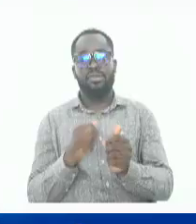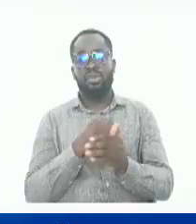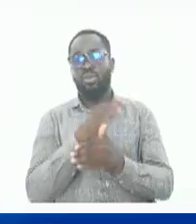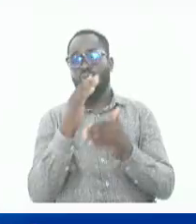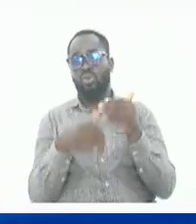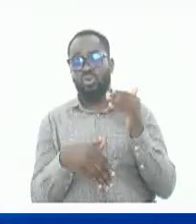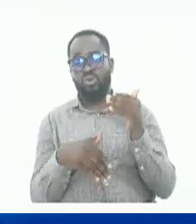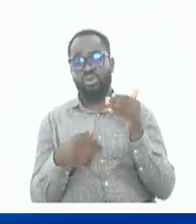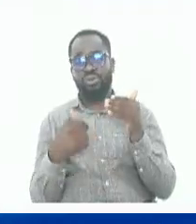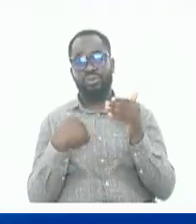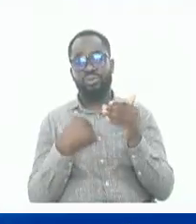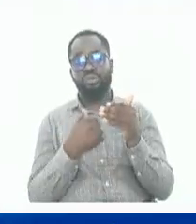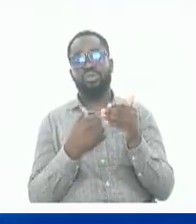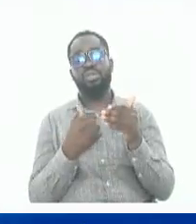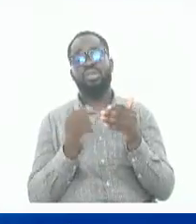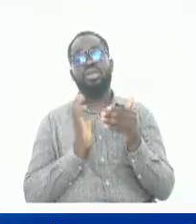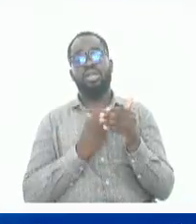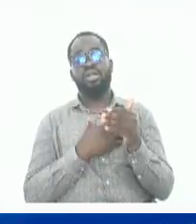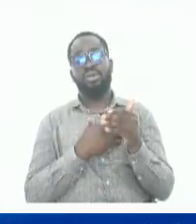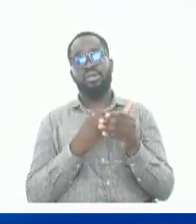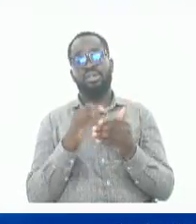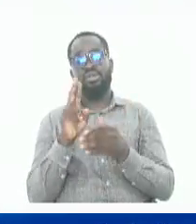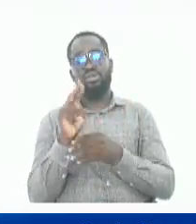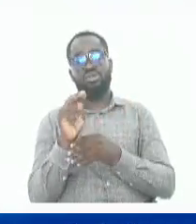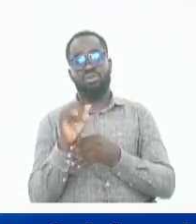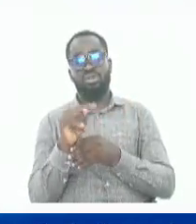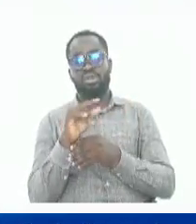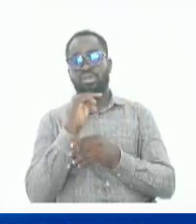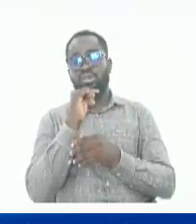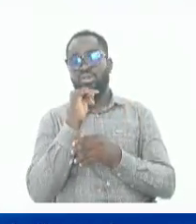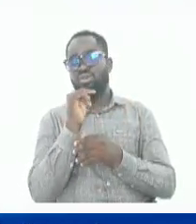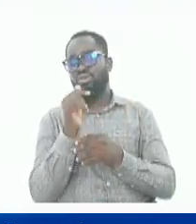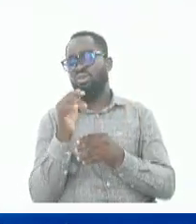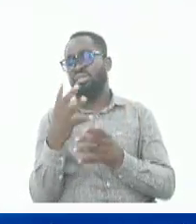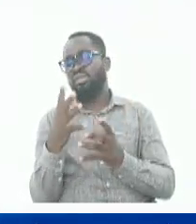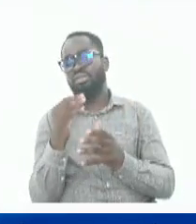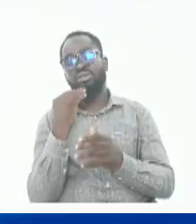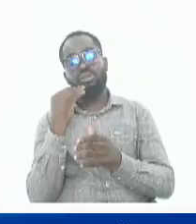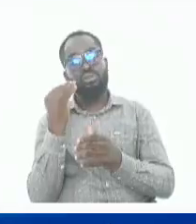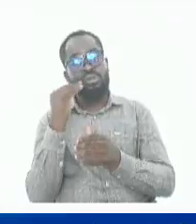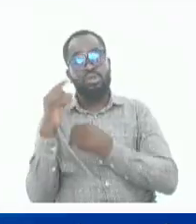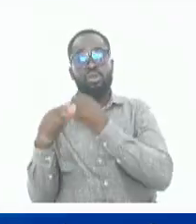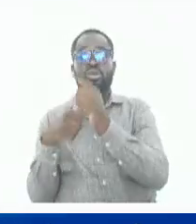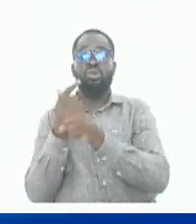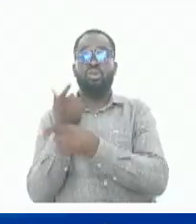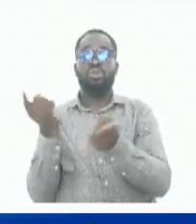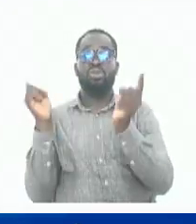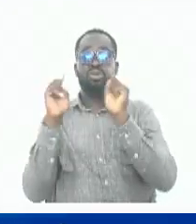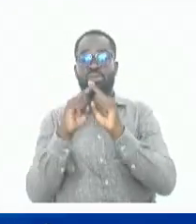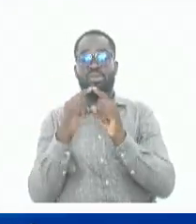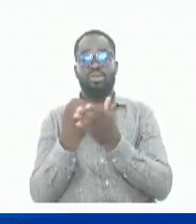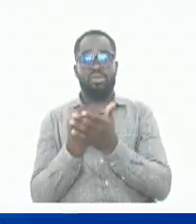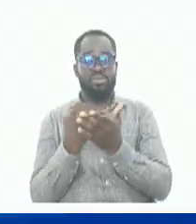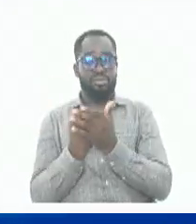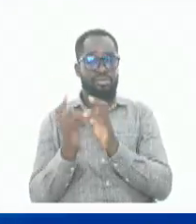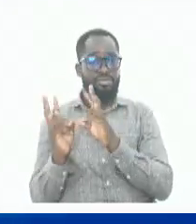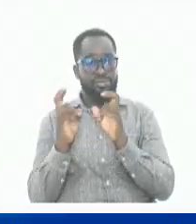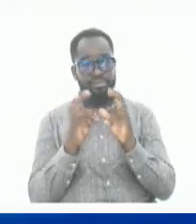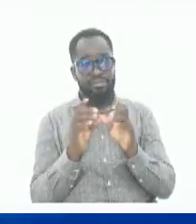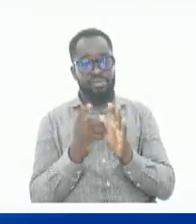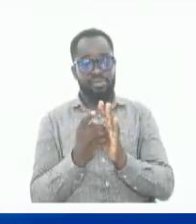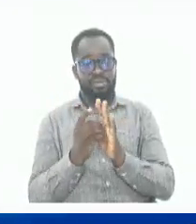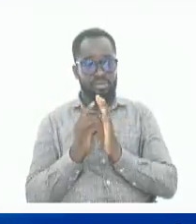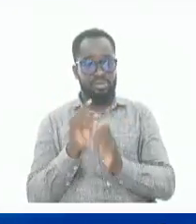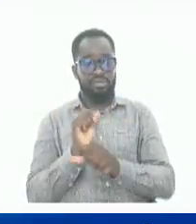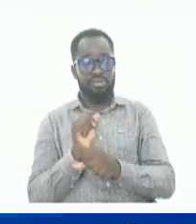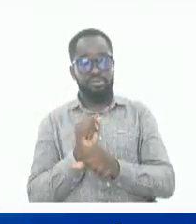conclude, to our esteemed unit holders, notwithstanding the domestic and global economic turbulence and demanding